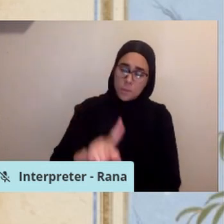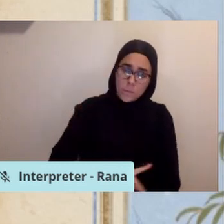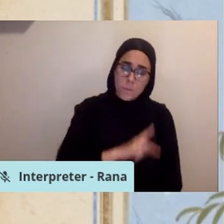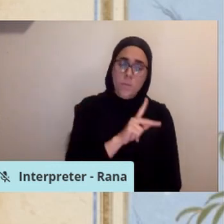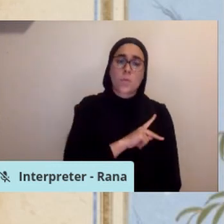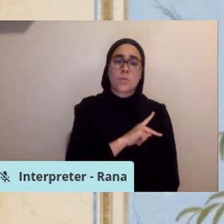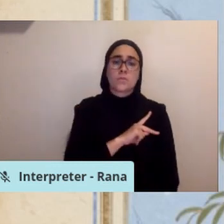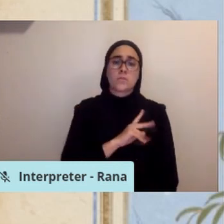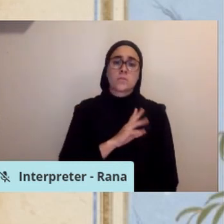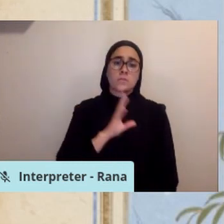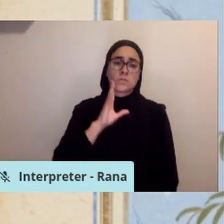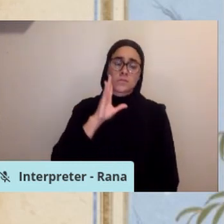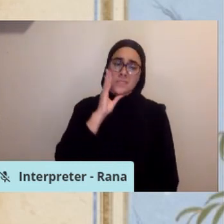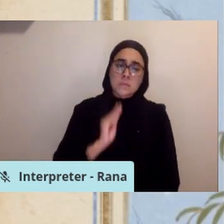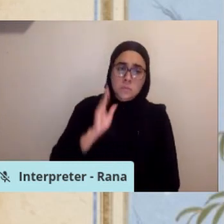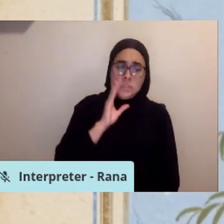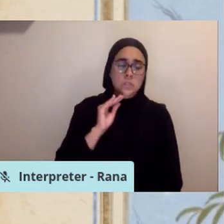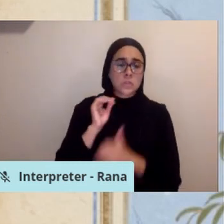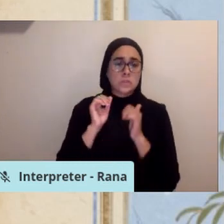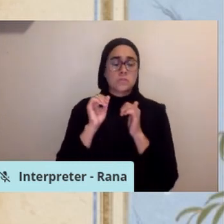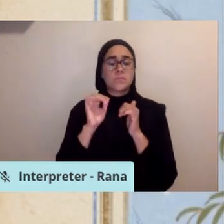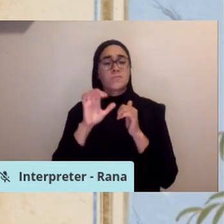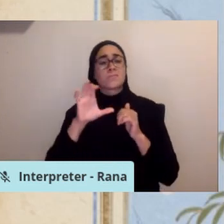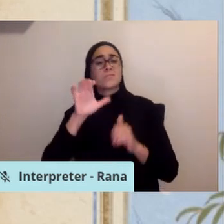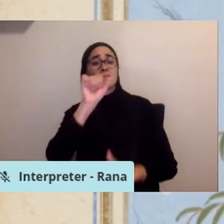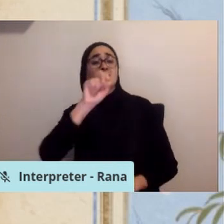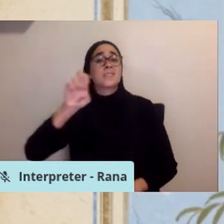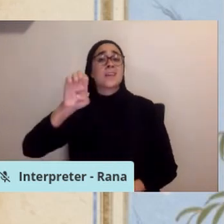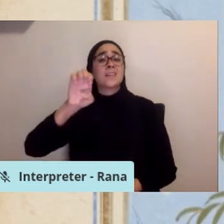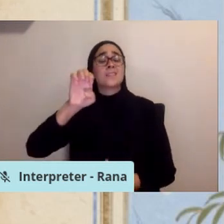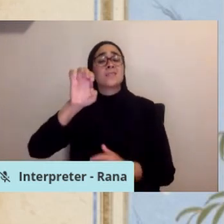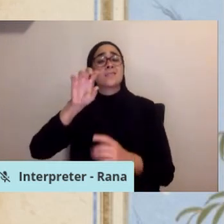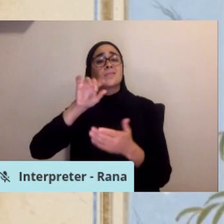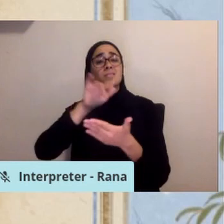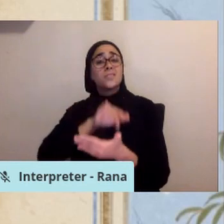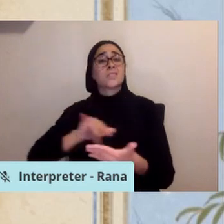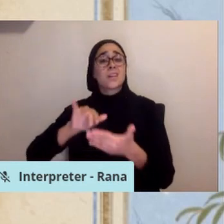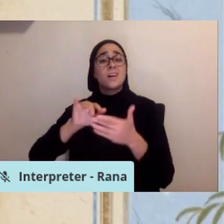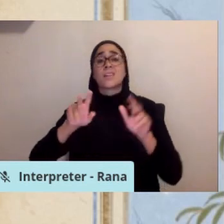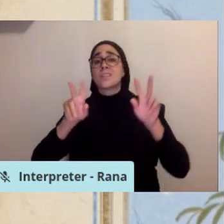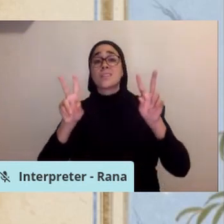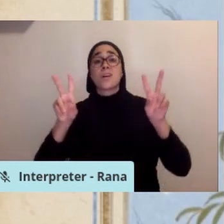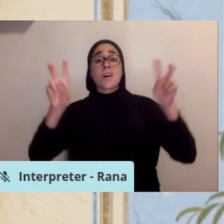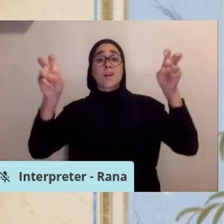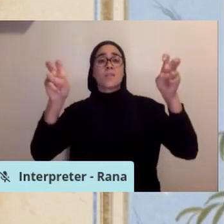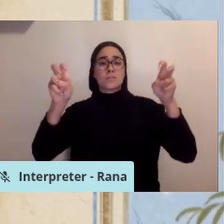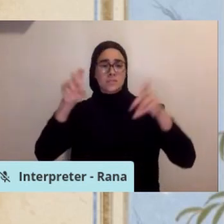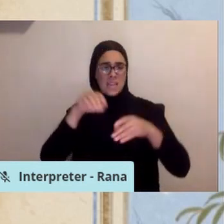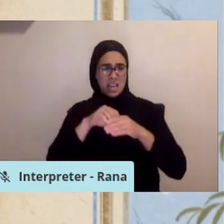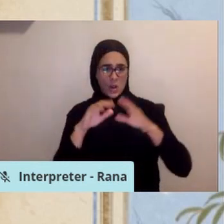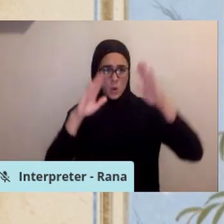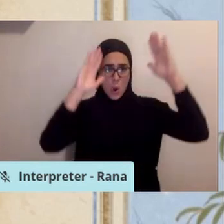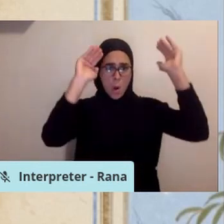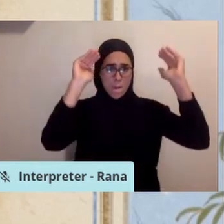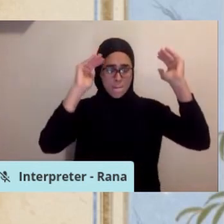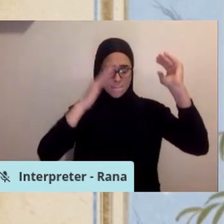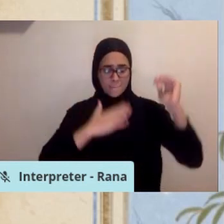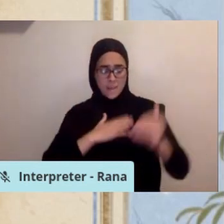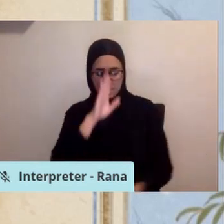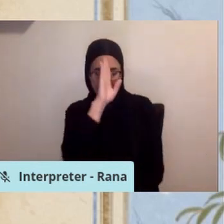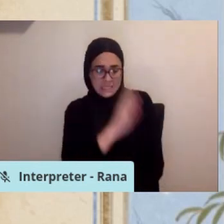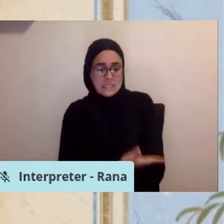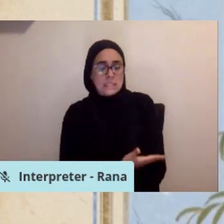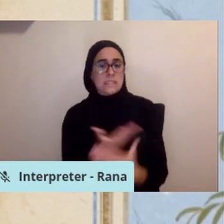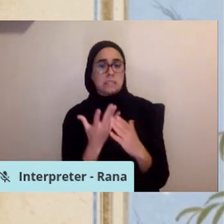study, the title is In Hope, My Son Died Alone.